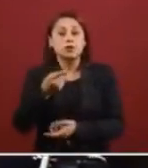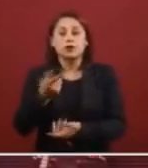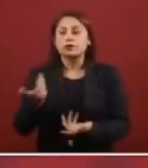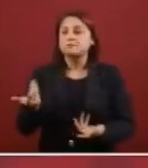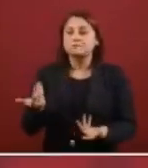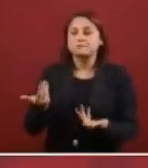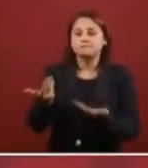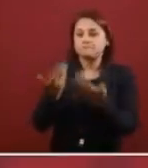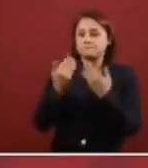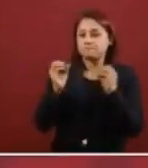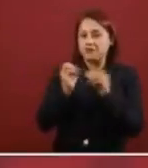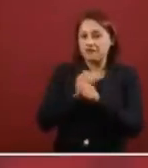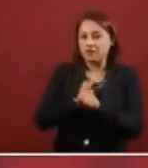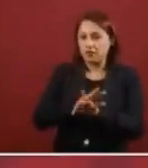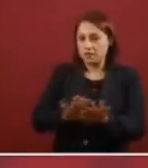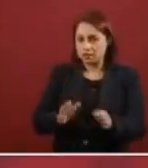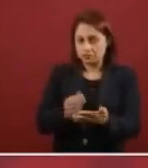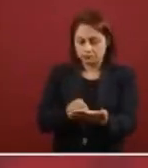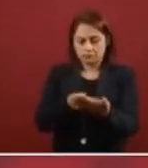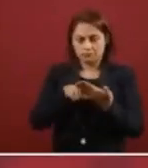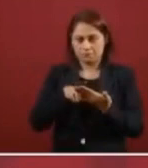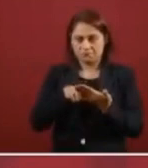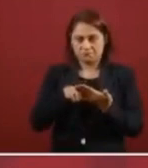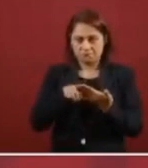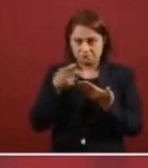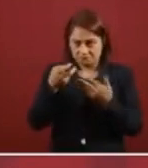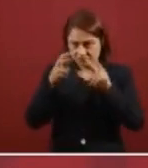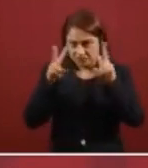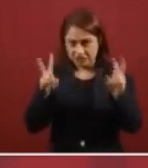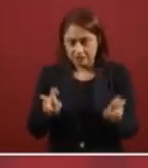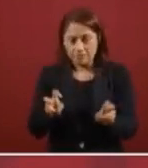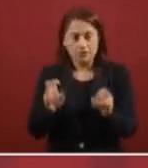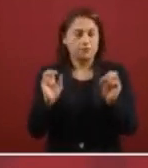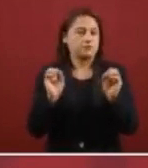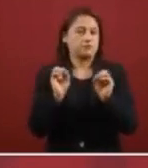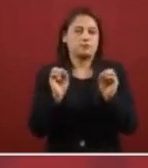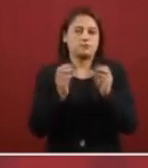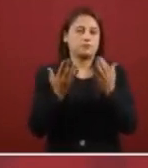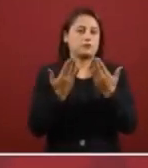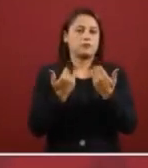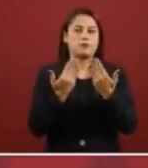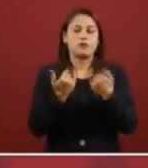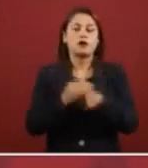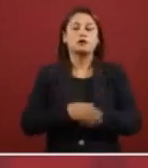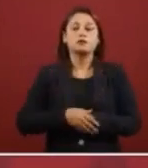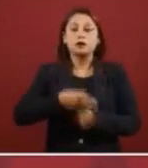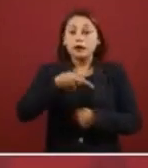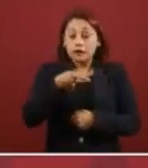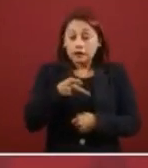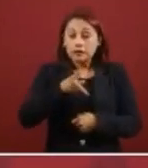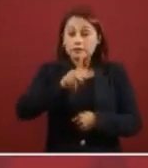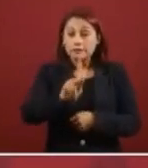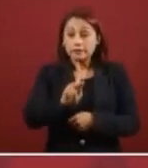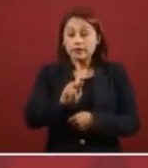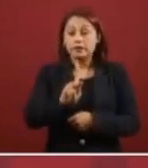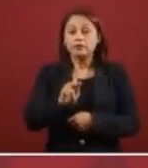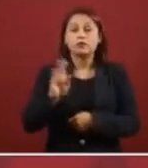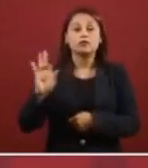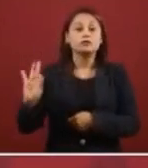información sobre we esto. Did not have information regarding pero, the thing you're talking about. La fiscalía, but the